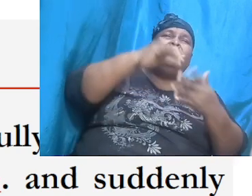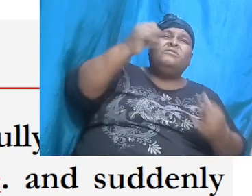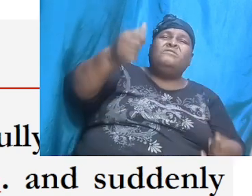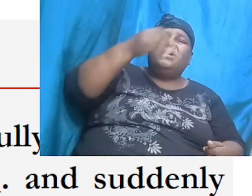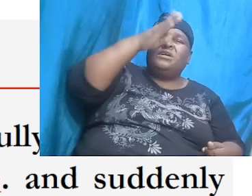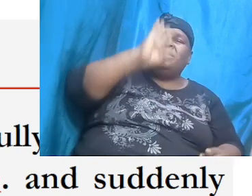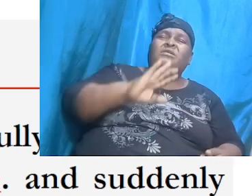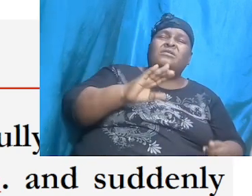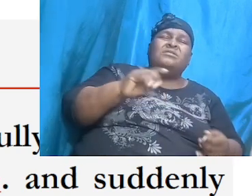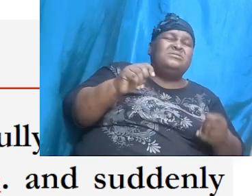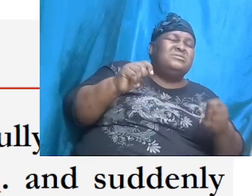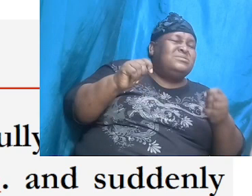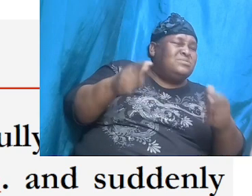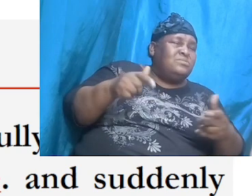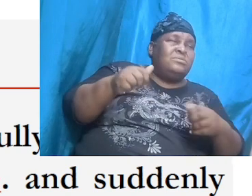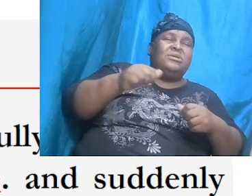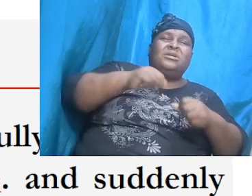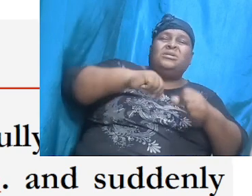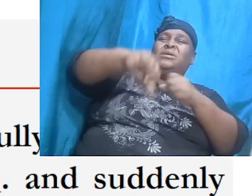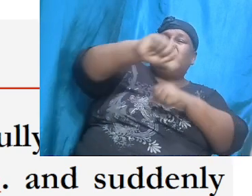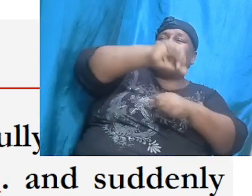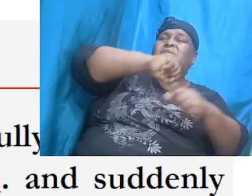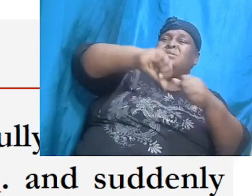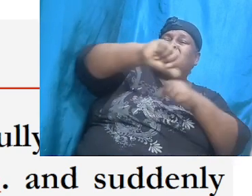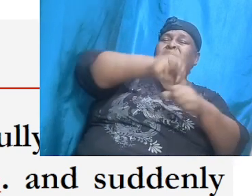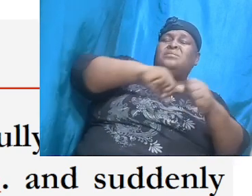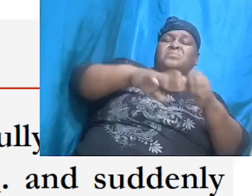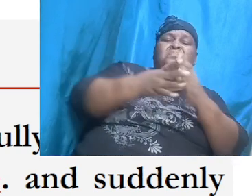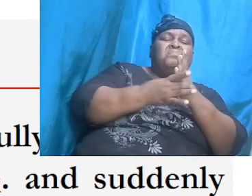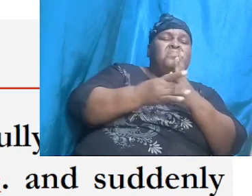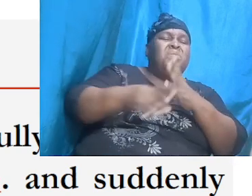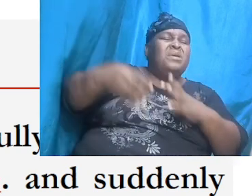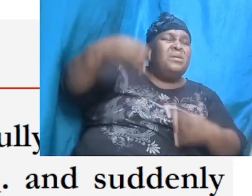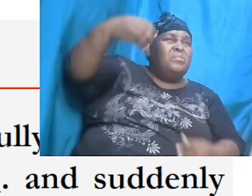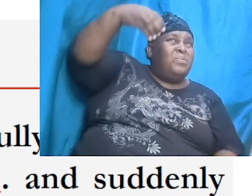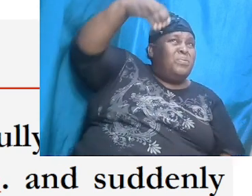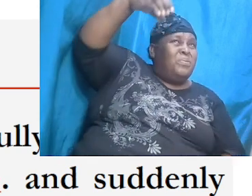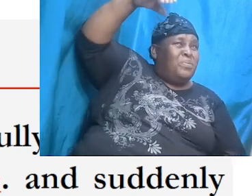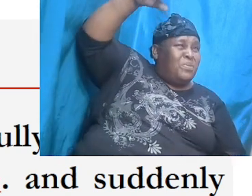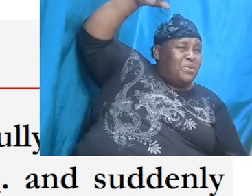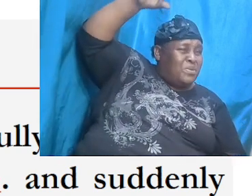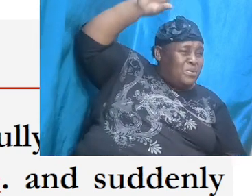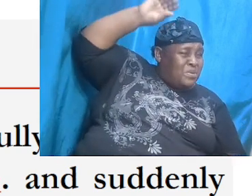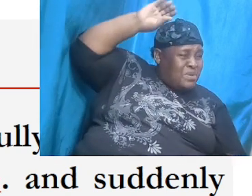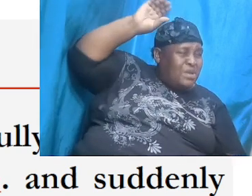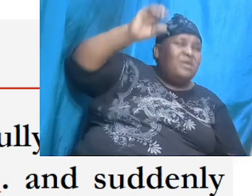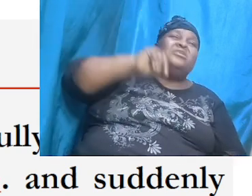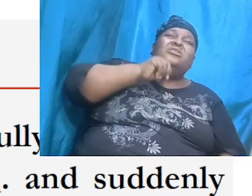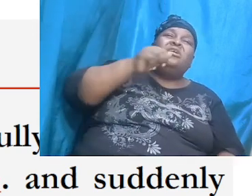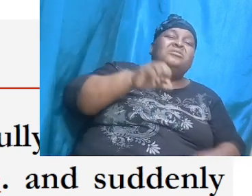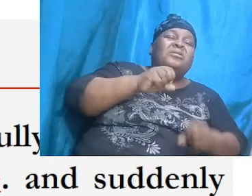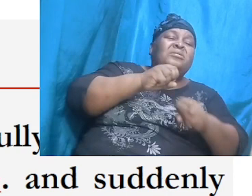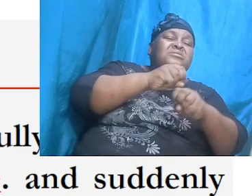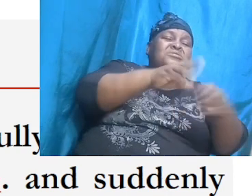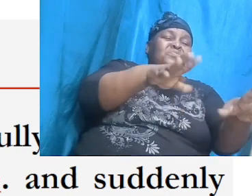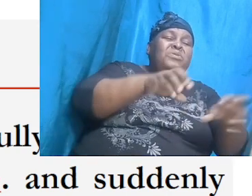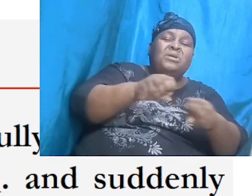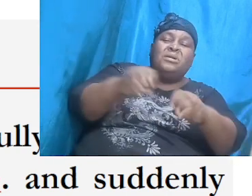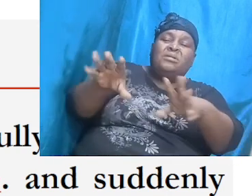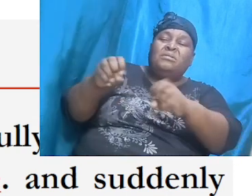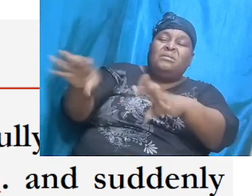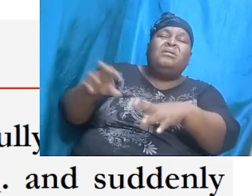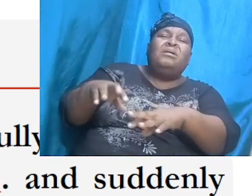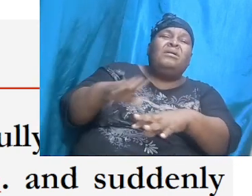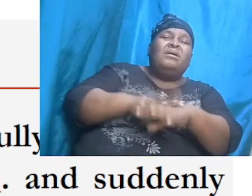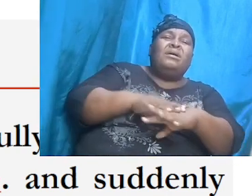a suddenly anointing. The anointing oil is going to be poured out. It's not going to be sprinkled like it did upon the things,